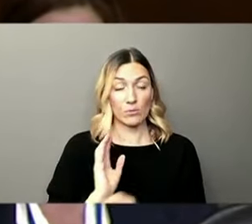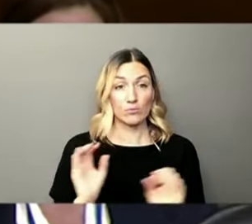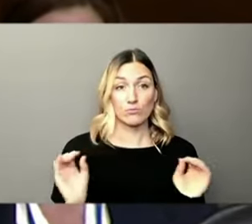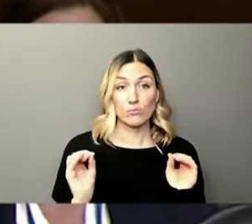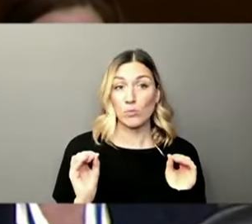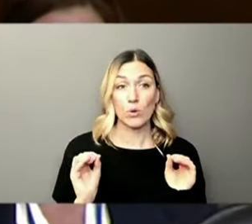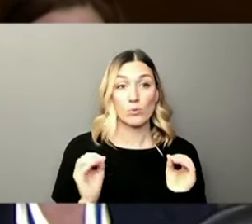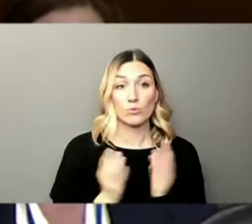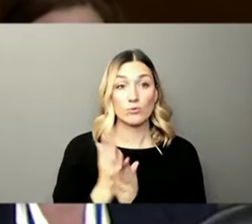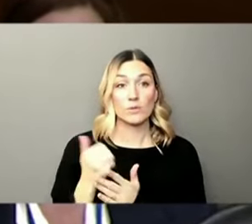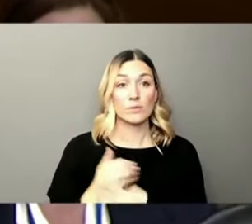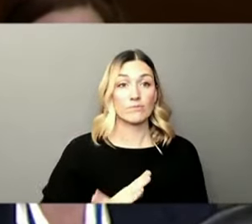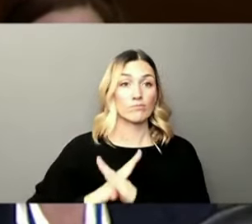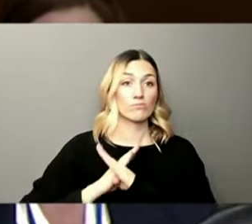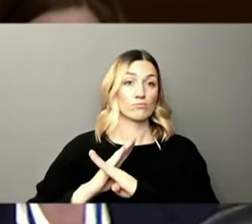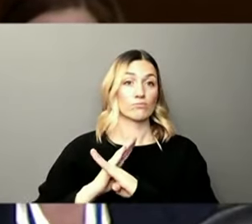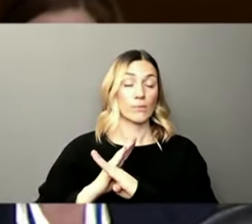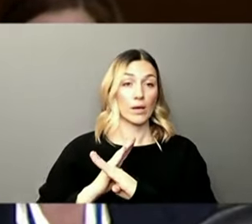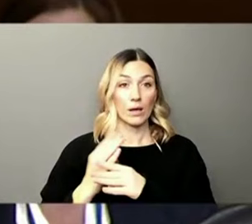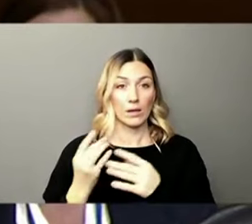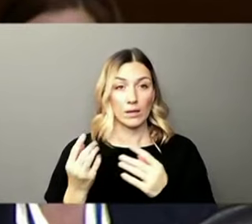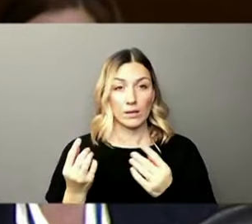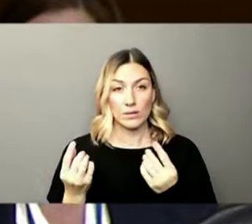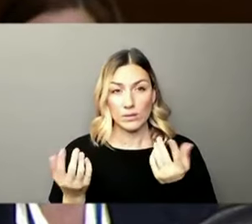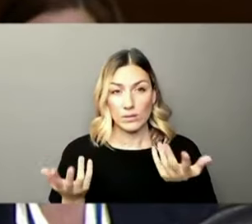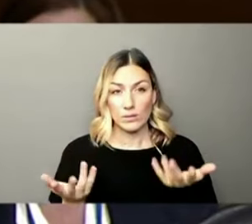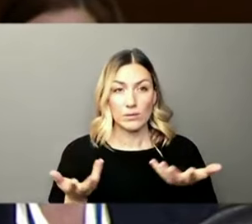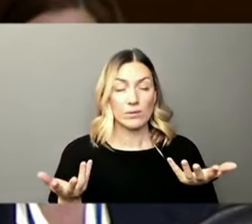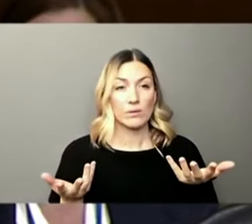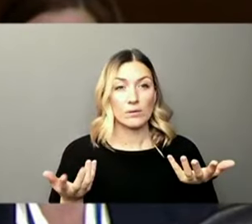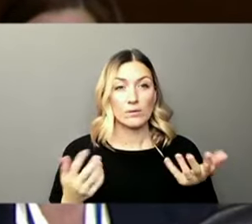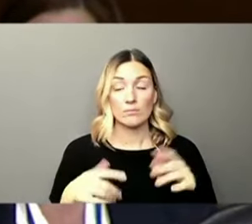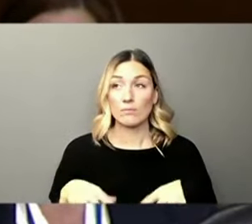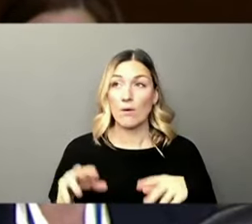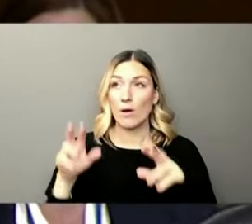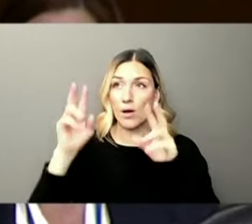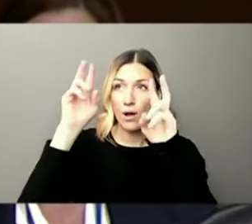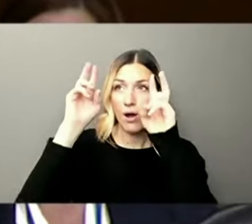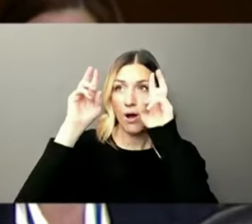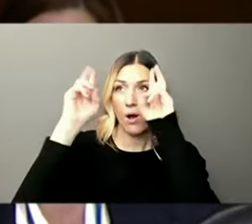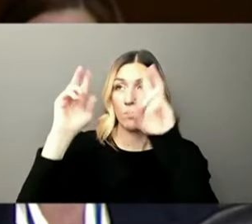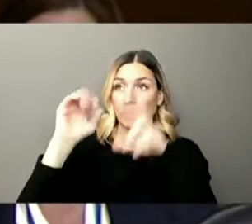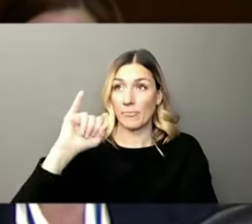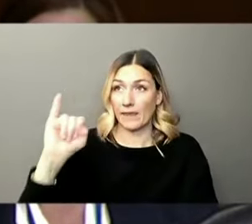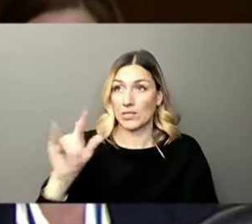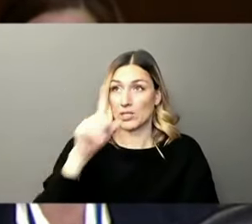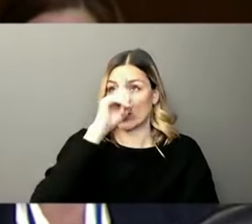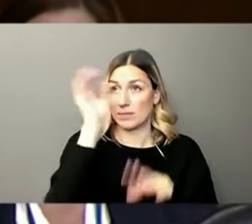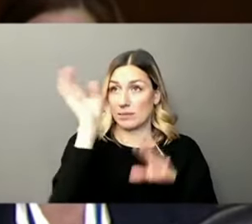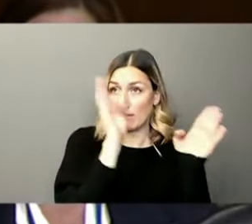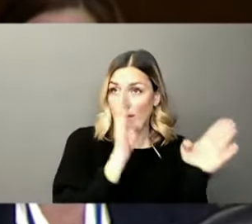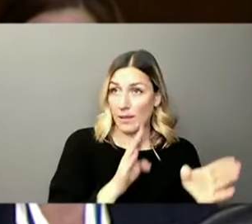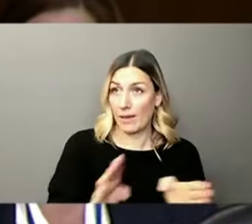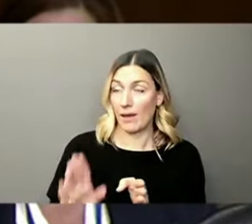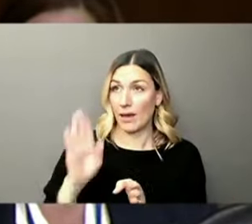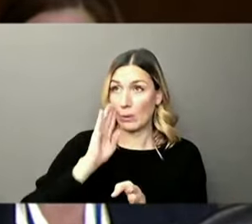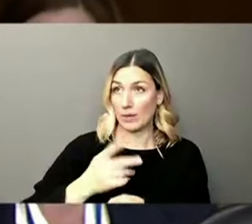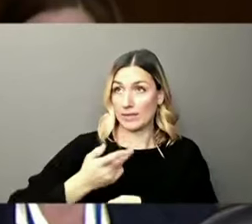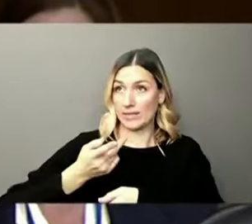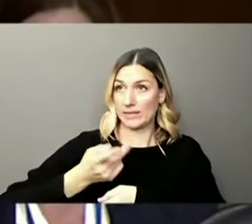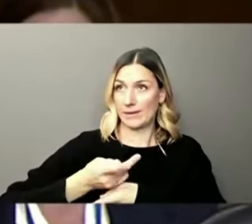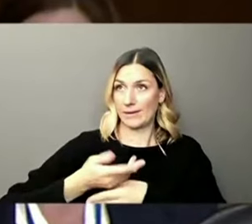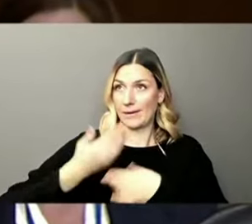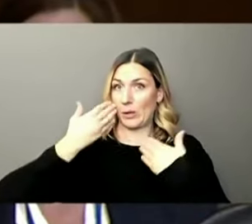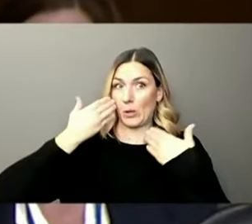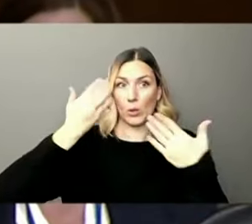transparency. You basically hoped that your insurance plan was going to take care of it. You never found out the